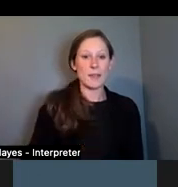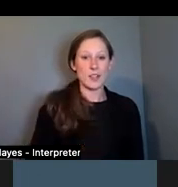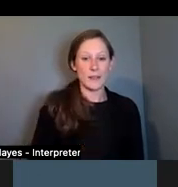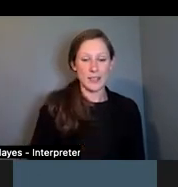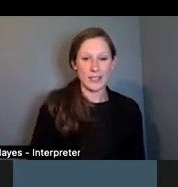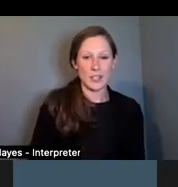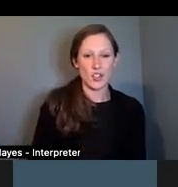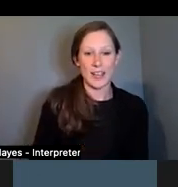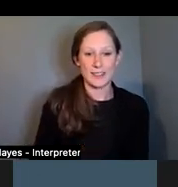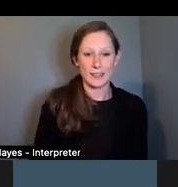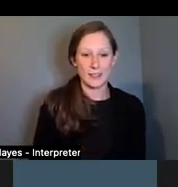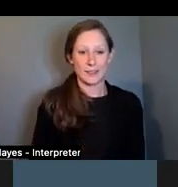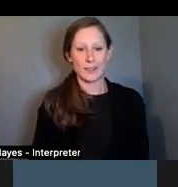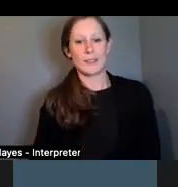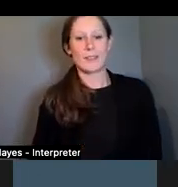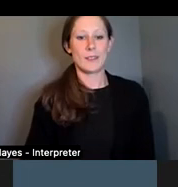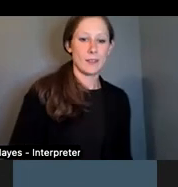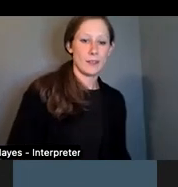probably missed all of this in the chat.